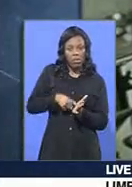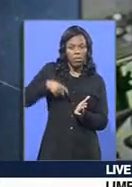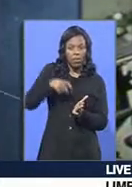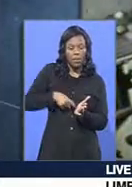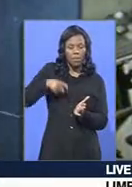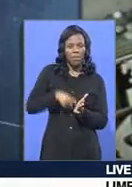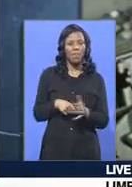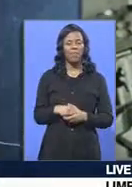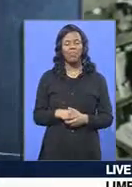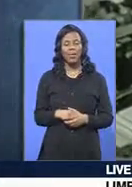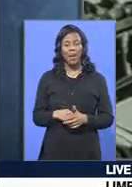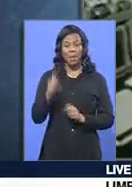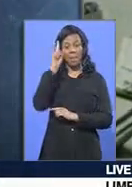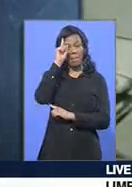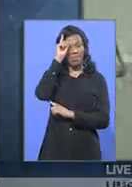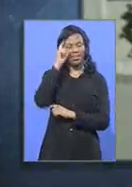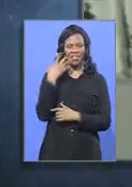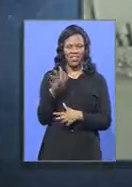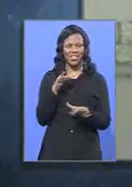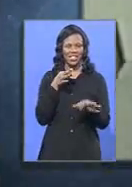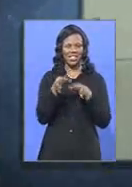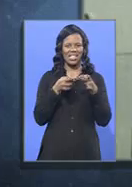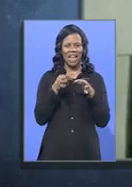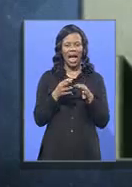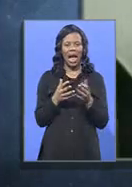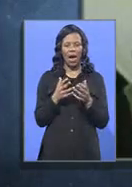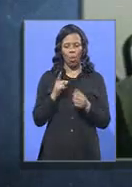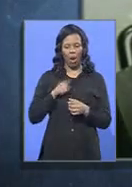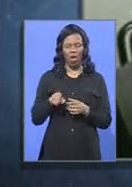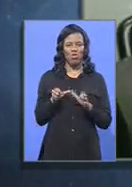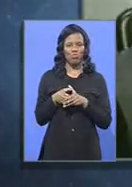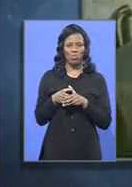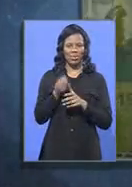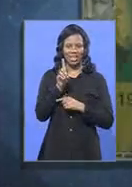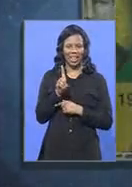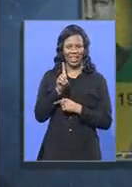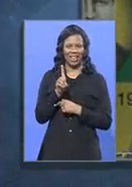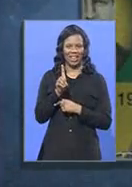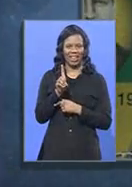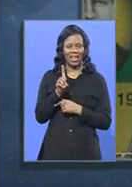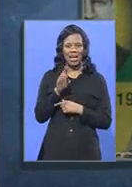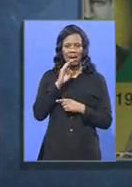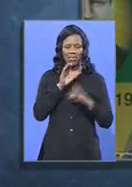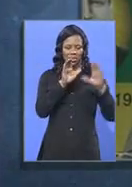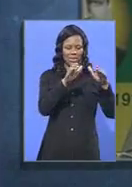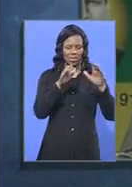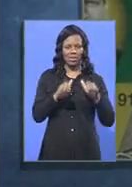Madiba relates how, as a D group prisoner, the lowest classification,